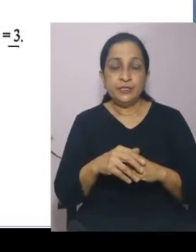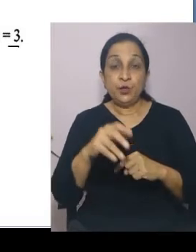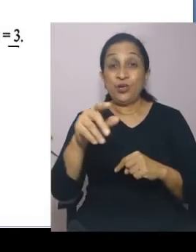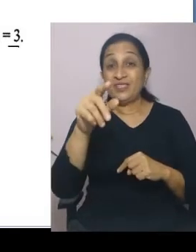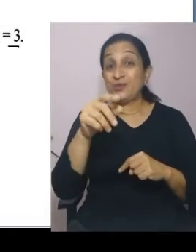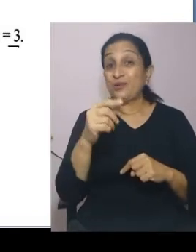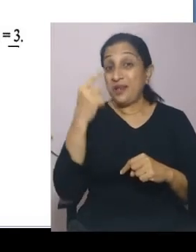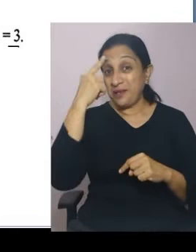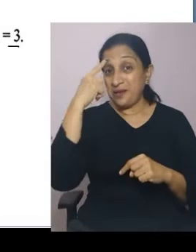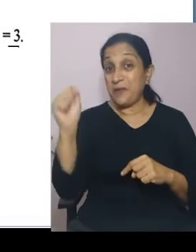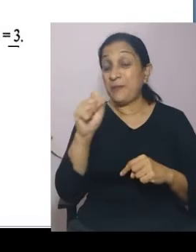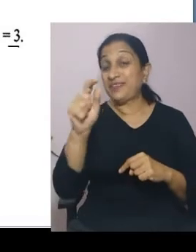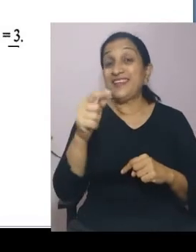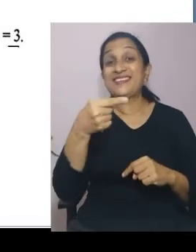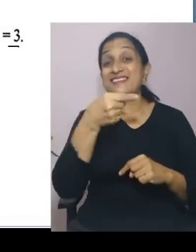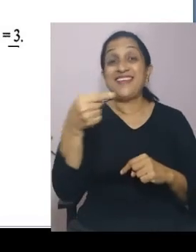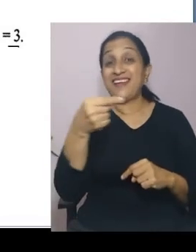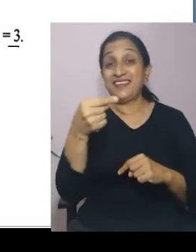minus 20 here,